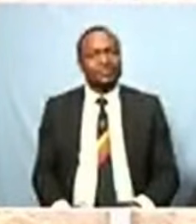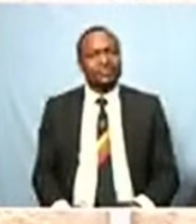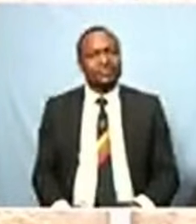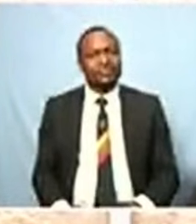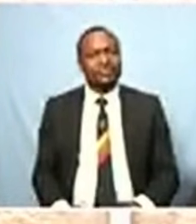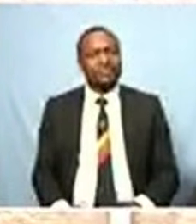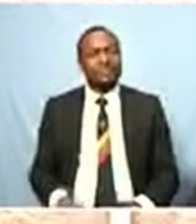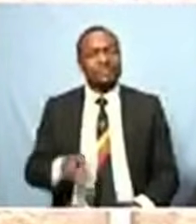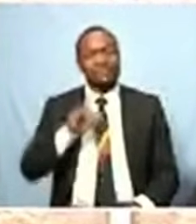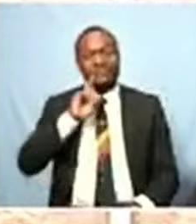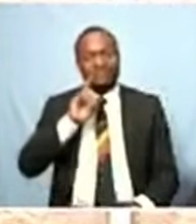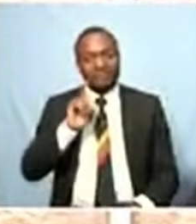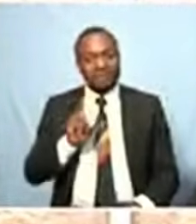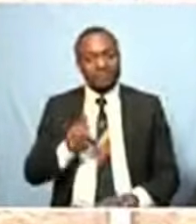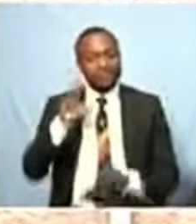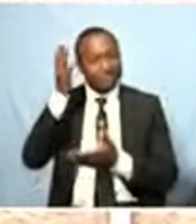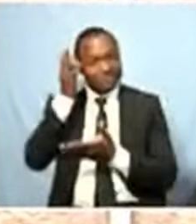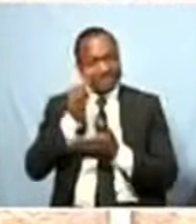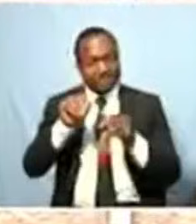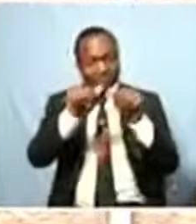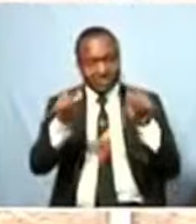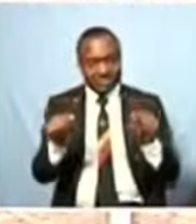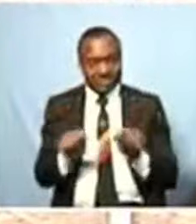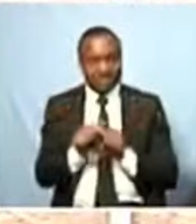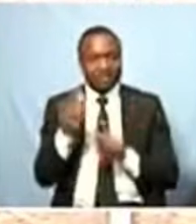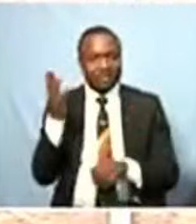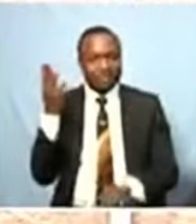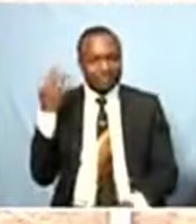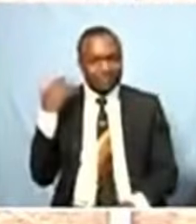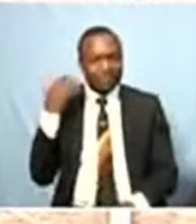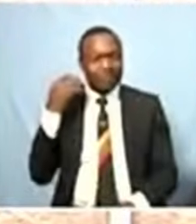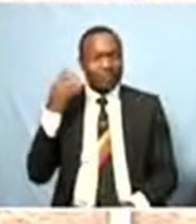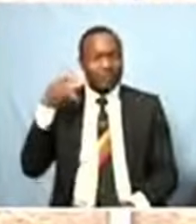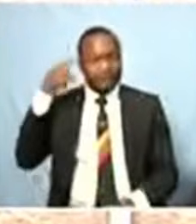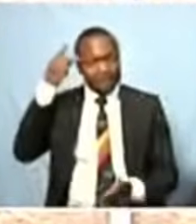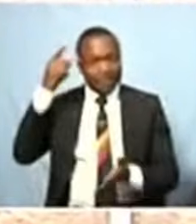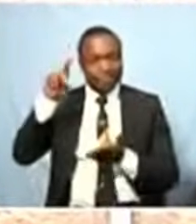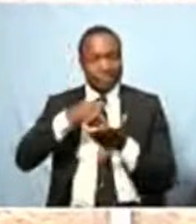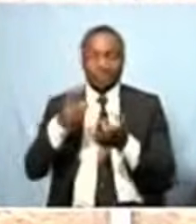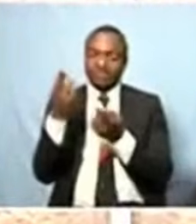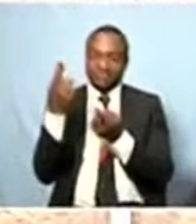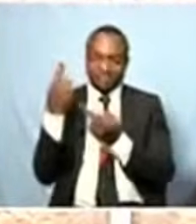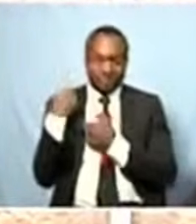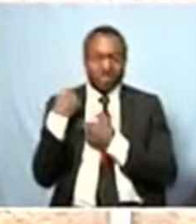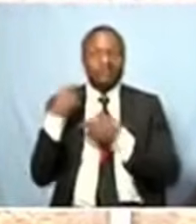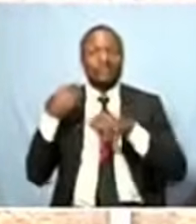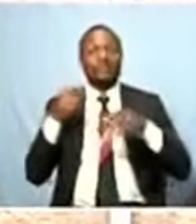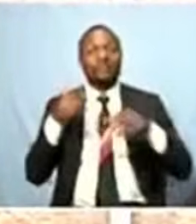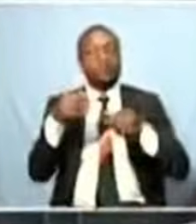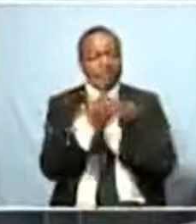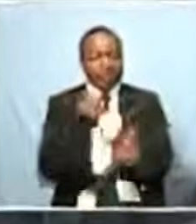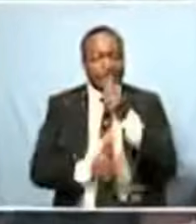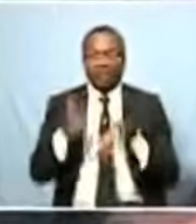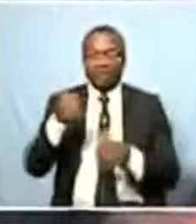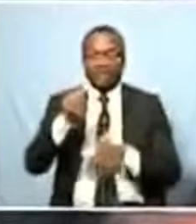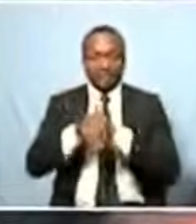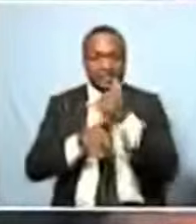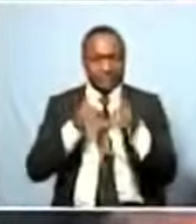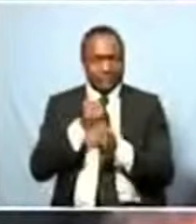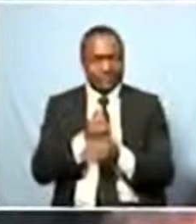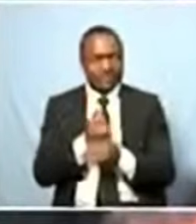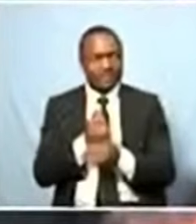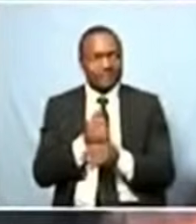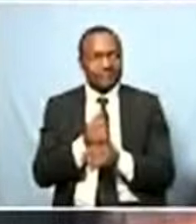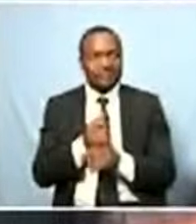is supposed to be Secretary General of the former ruling party, which was in charge of this country for 10 years. He